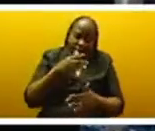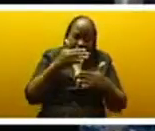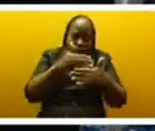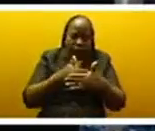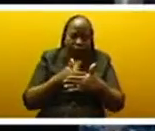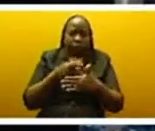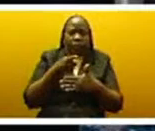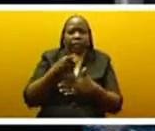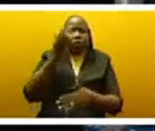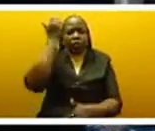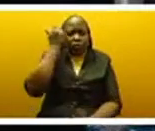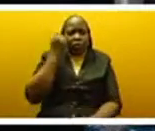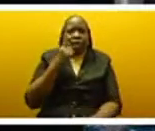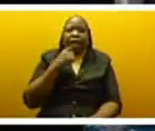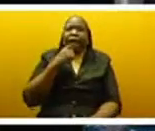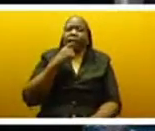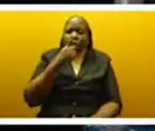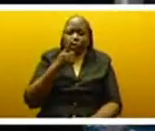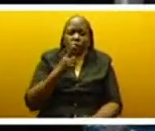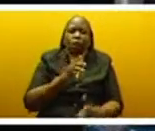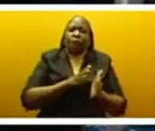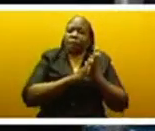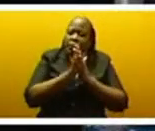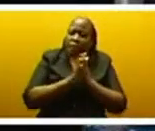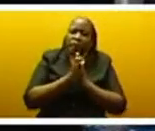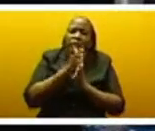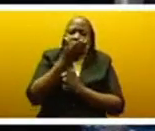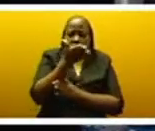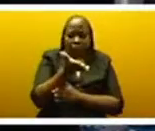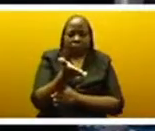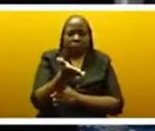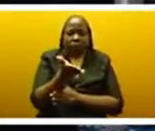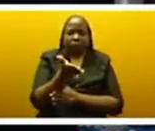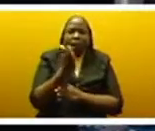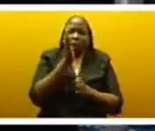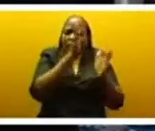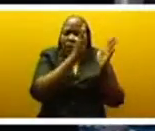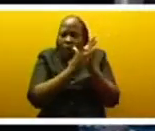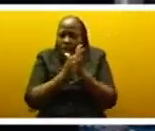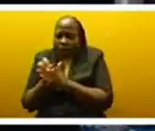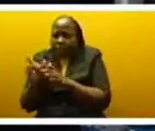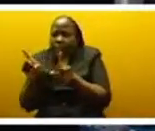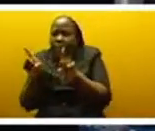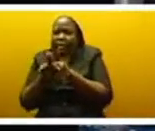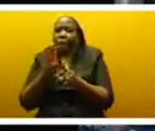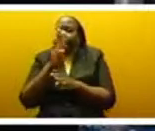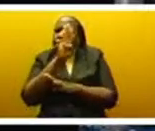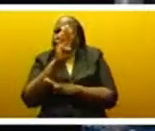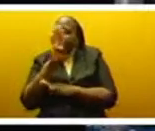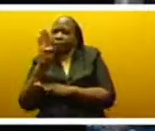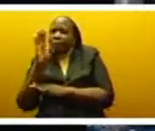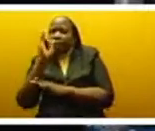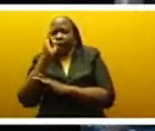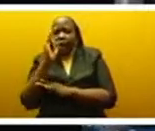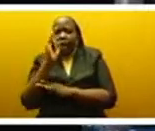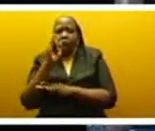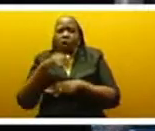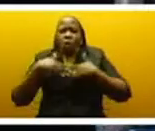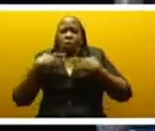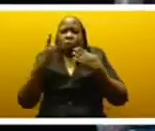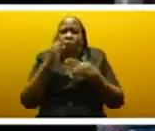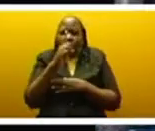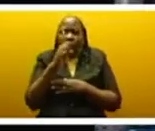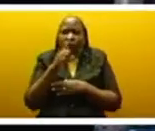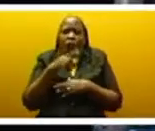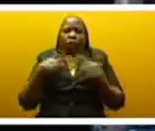and told you and persuaded you that a process known as BBI, one where 1 million signatures had